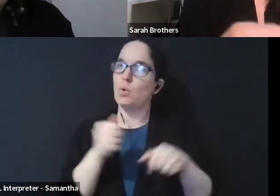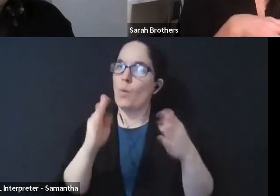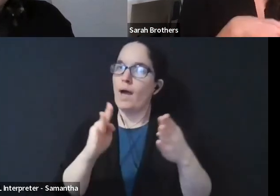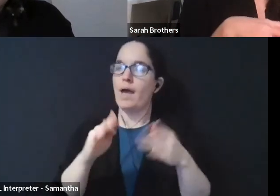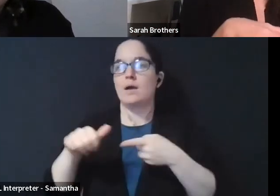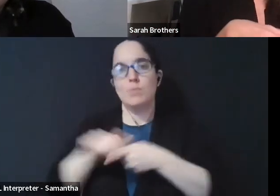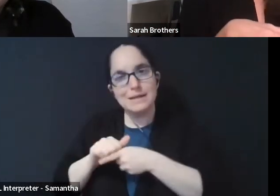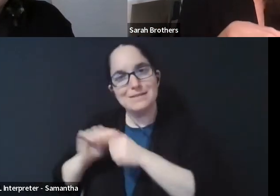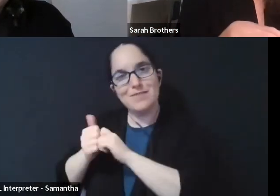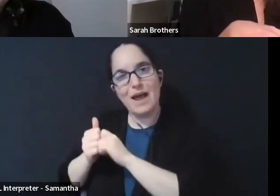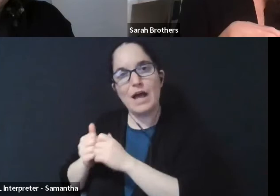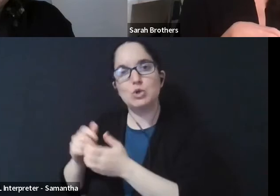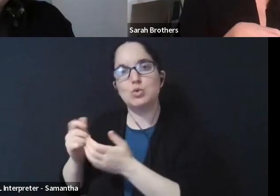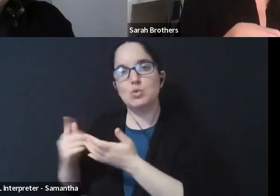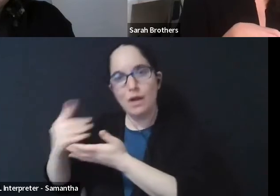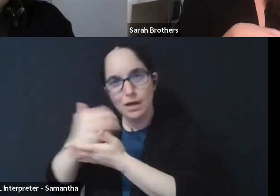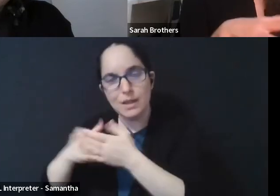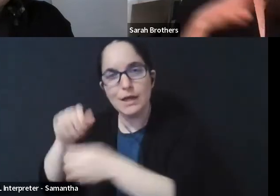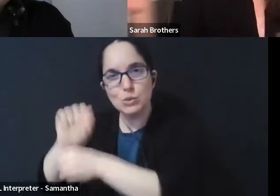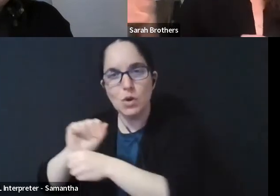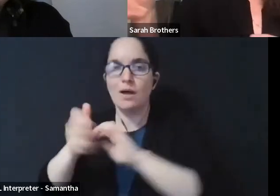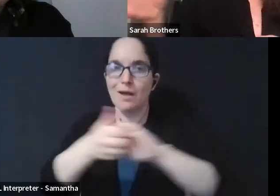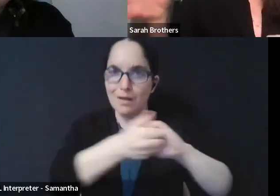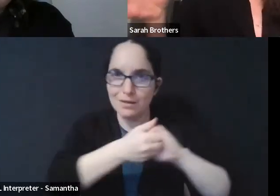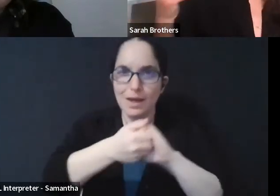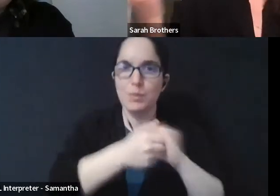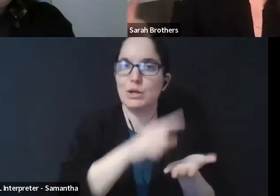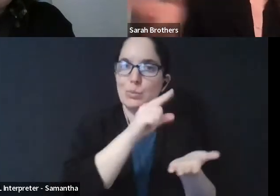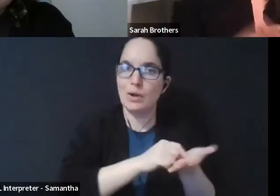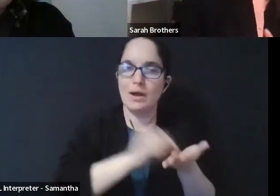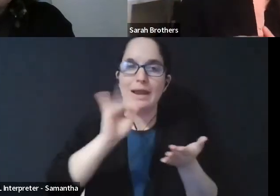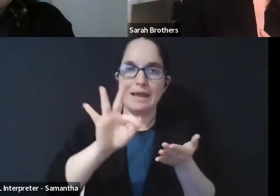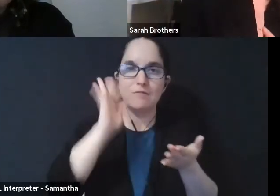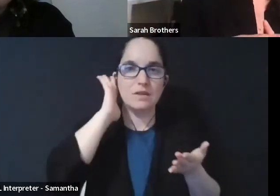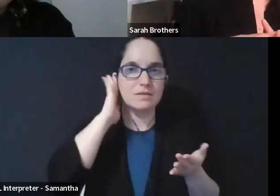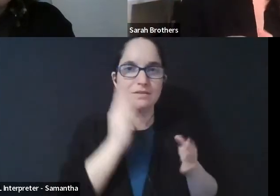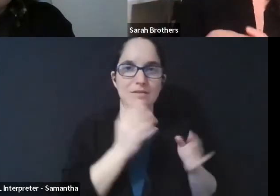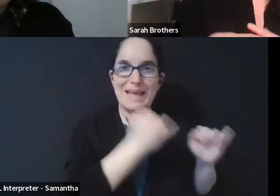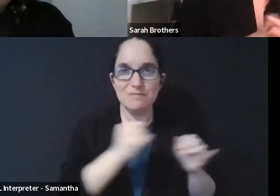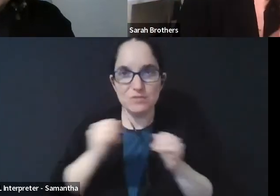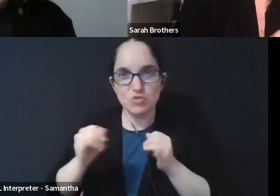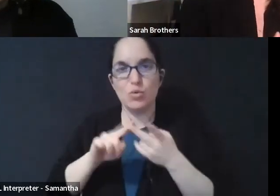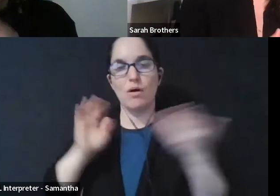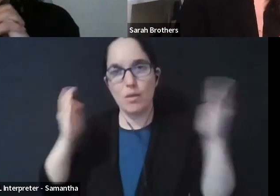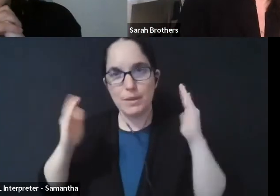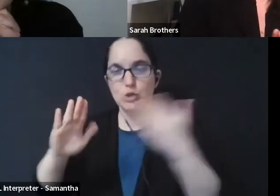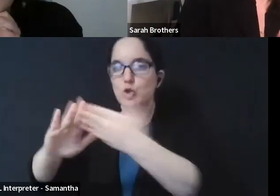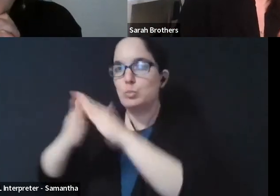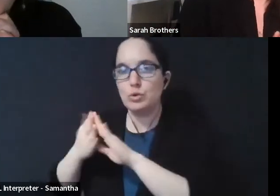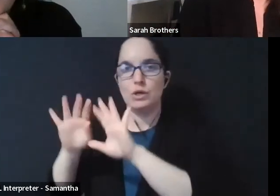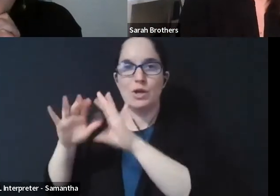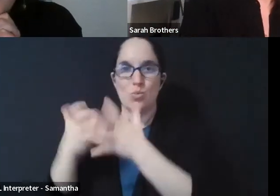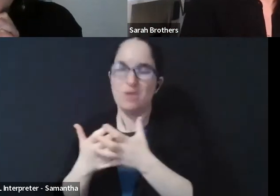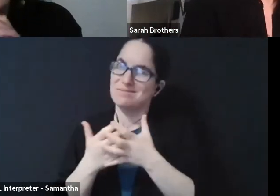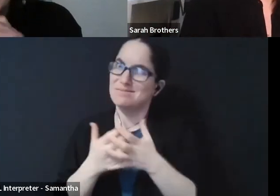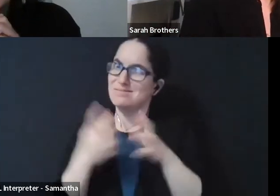between communal work and communal identity and individual work, very different worlds. And that balance has definitely been hard to